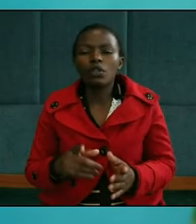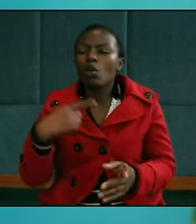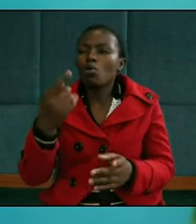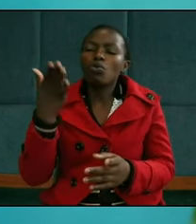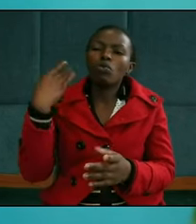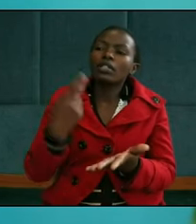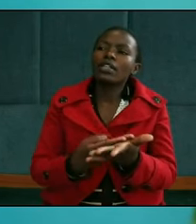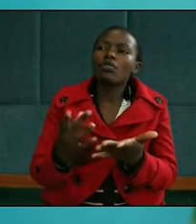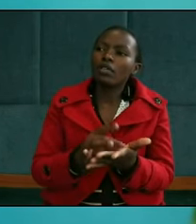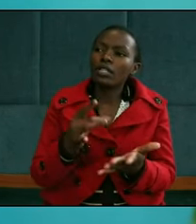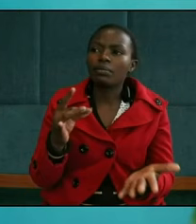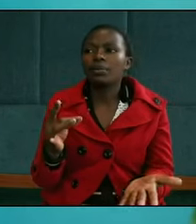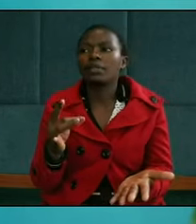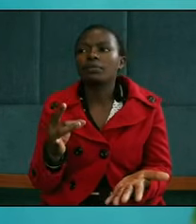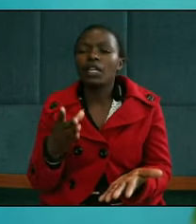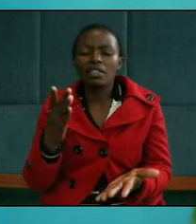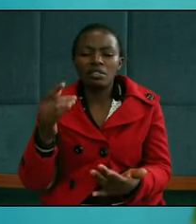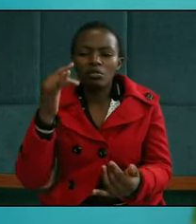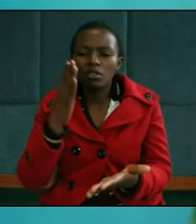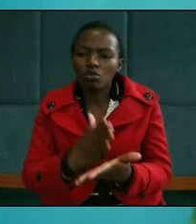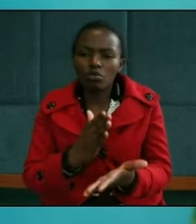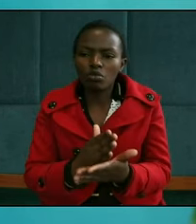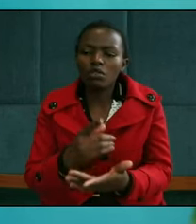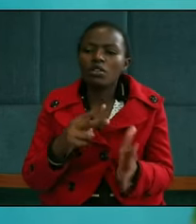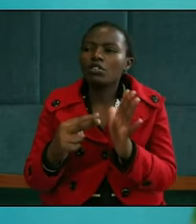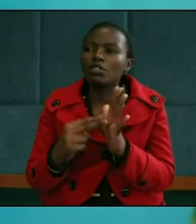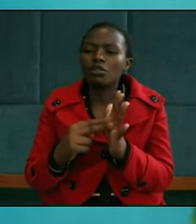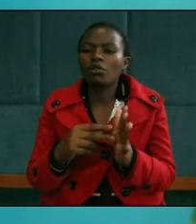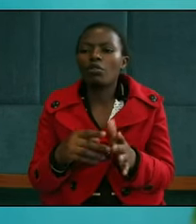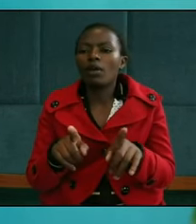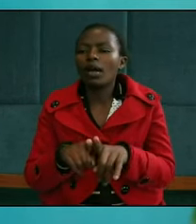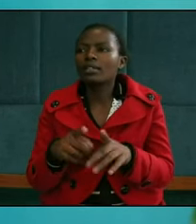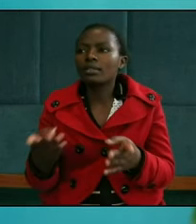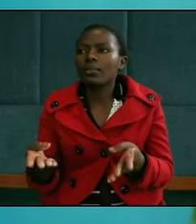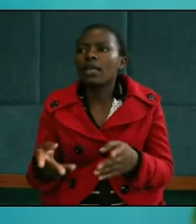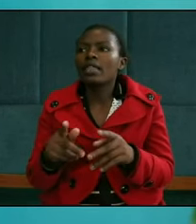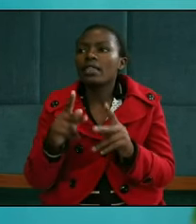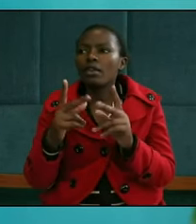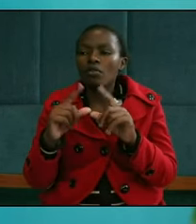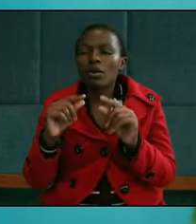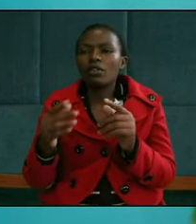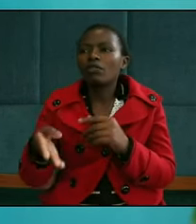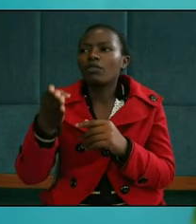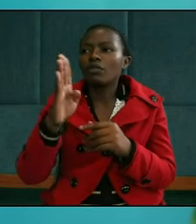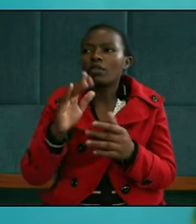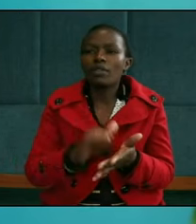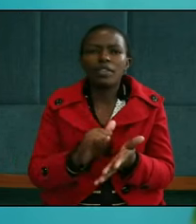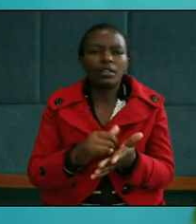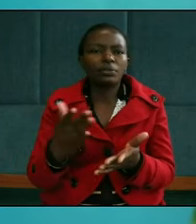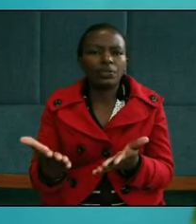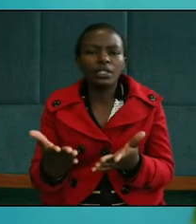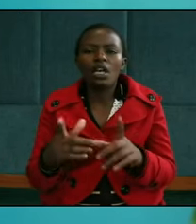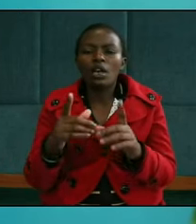Spirit. Here was a clear indication, as per the words of Christ, dear people of God, that without the Holy